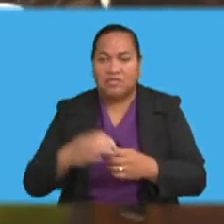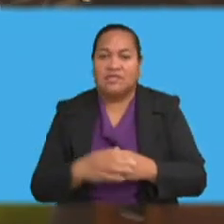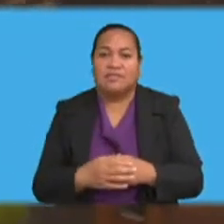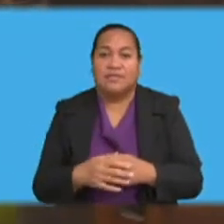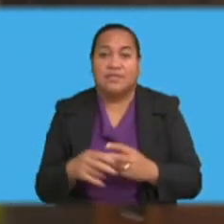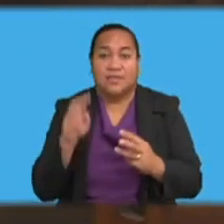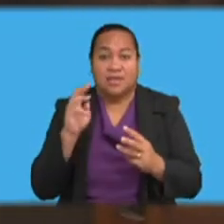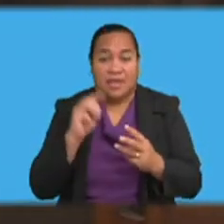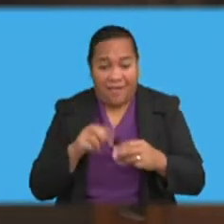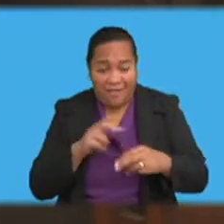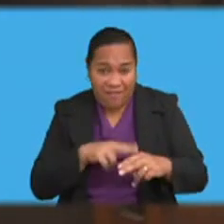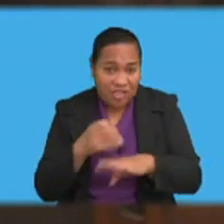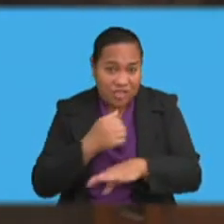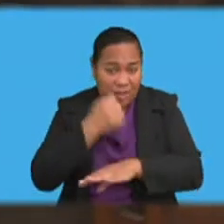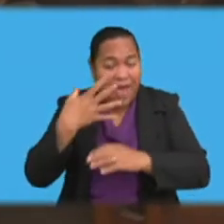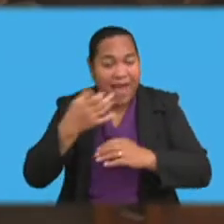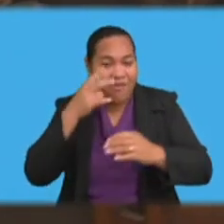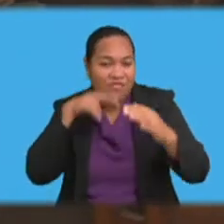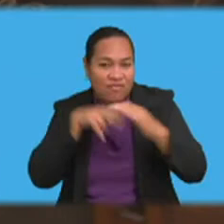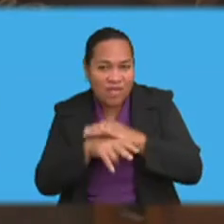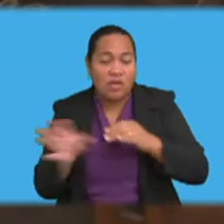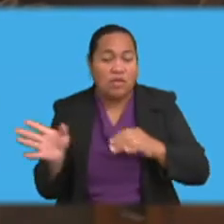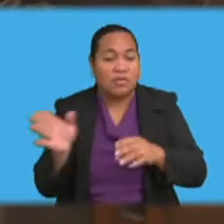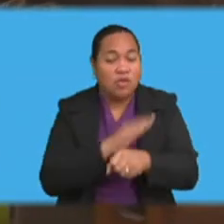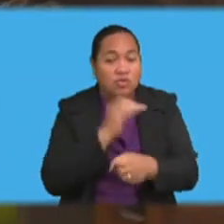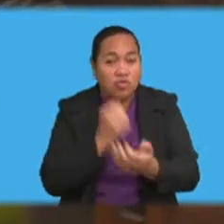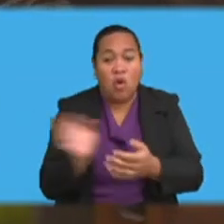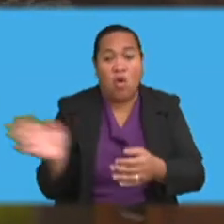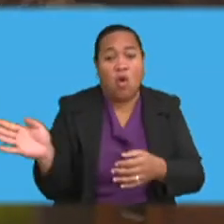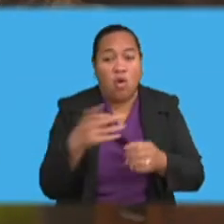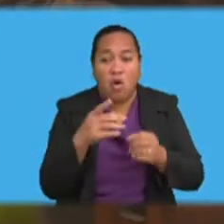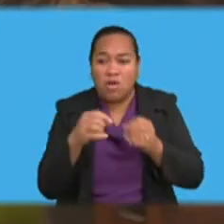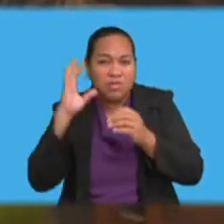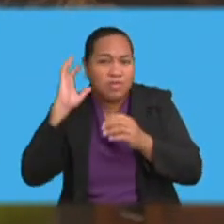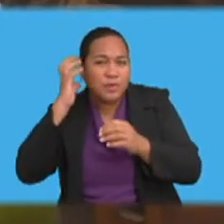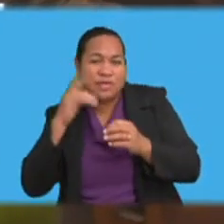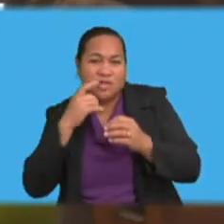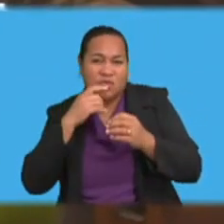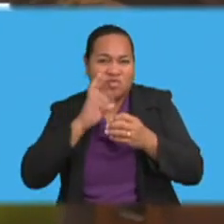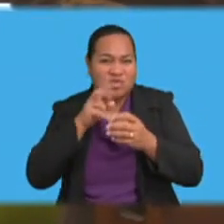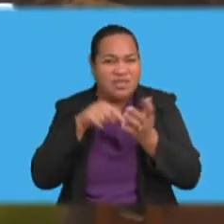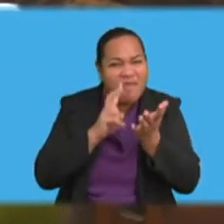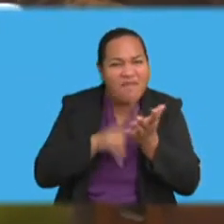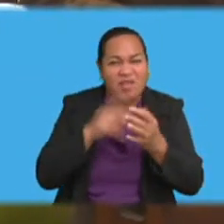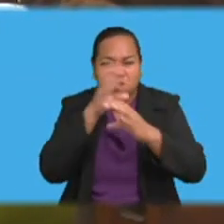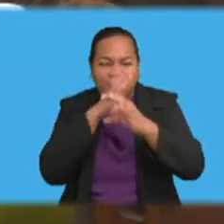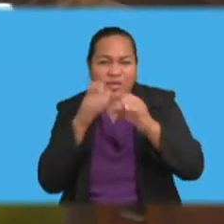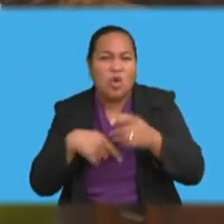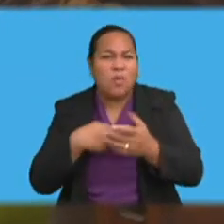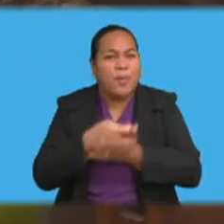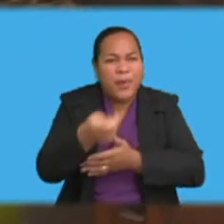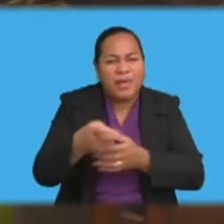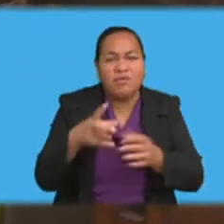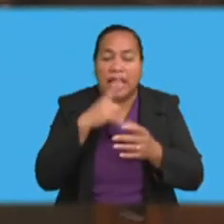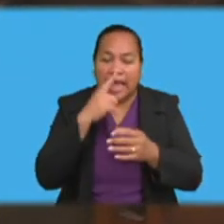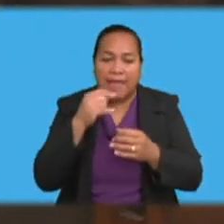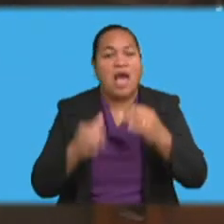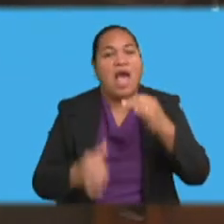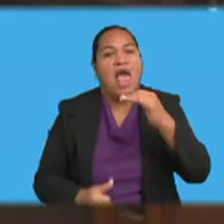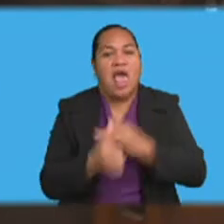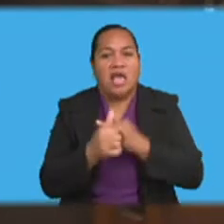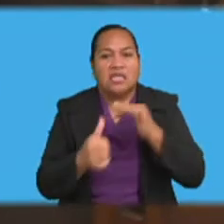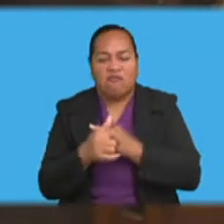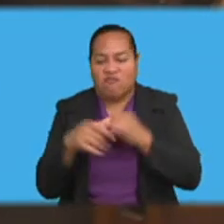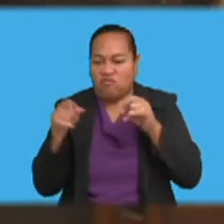Fijian government has a vision where in the future all broadcasting services, Madam Speaker, free-to-air or paid television services could be accessed from the